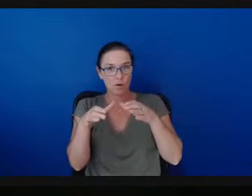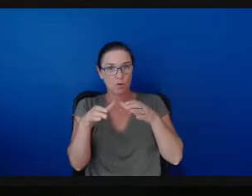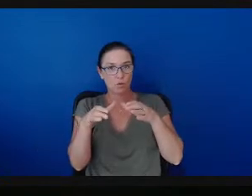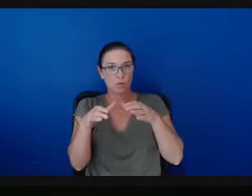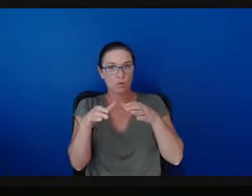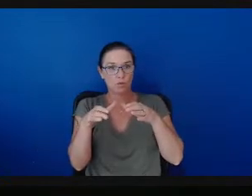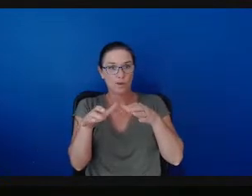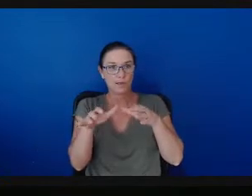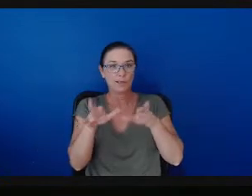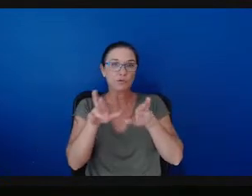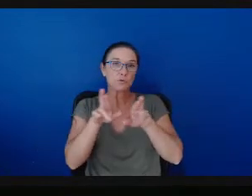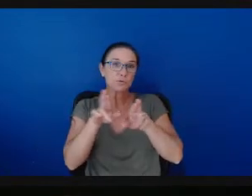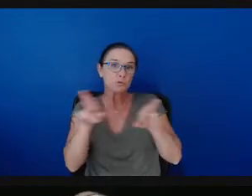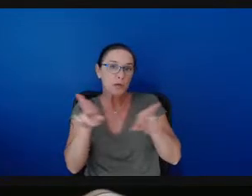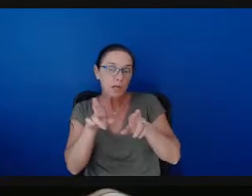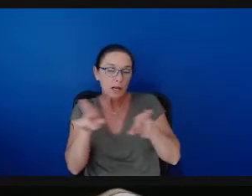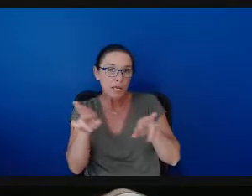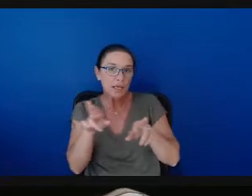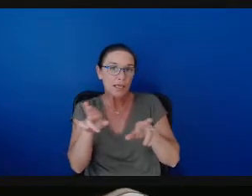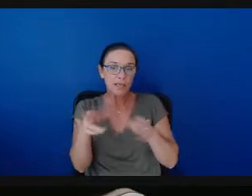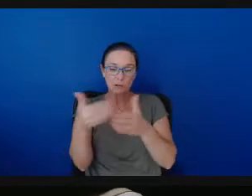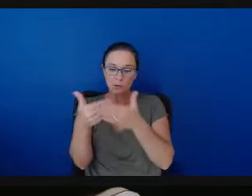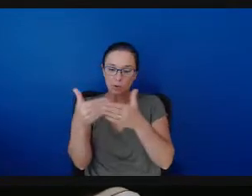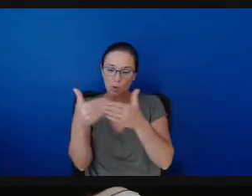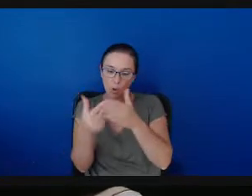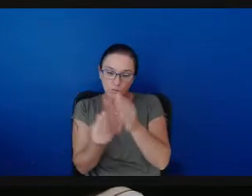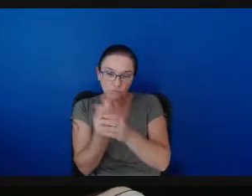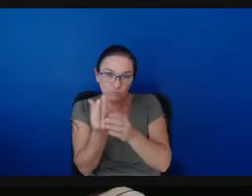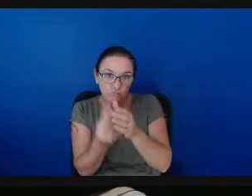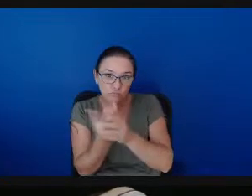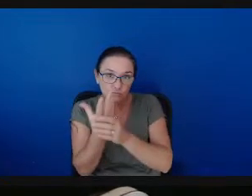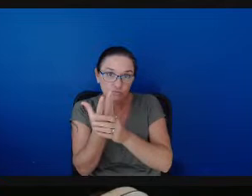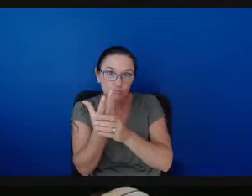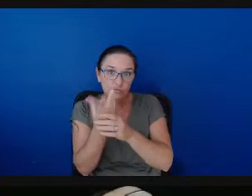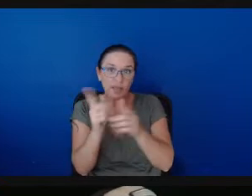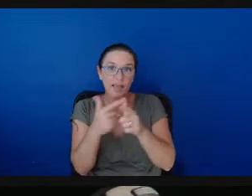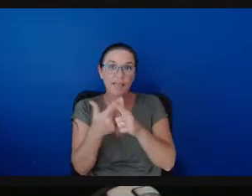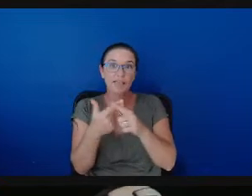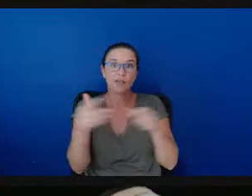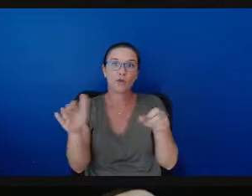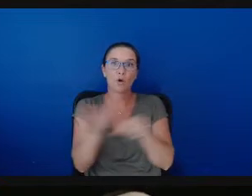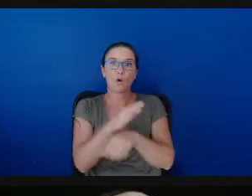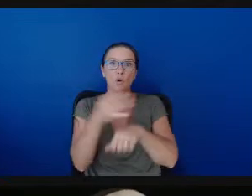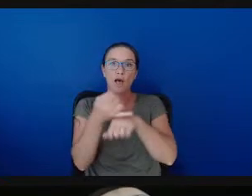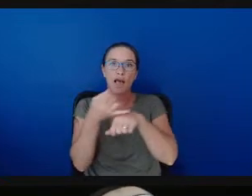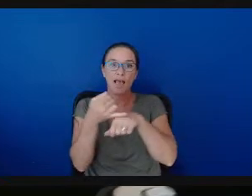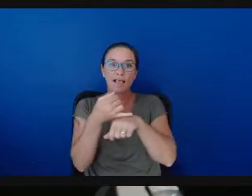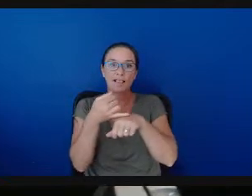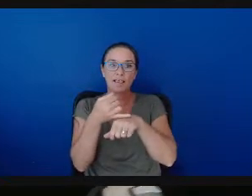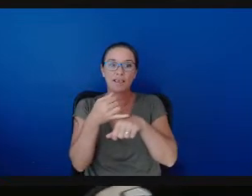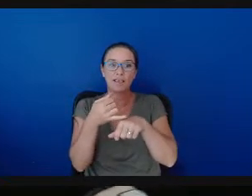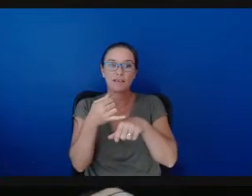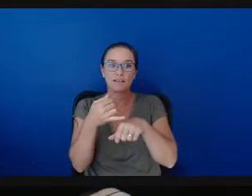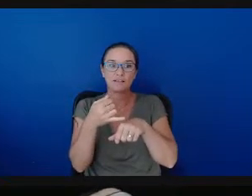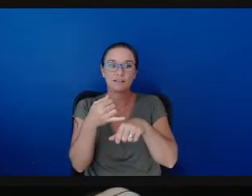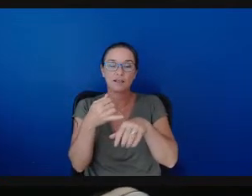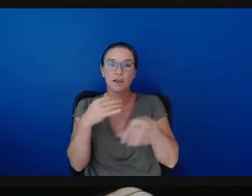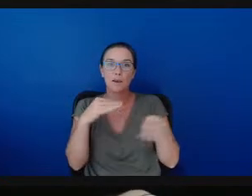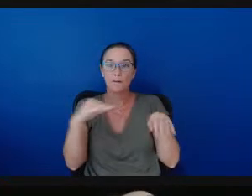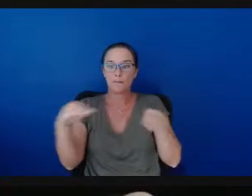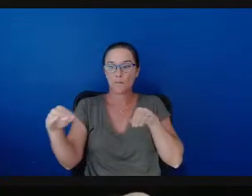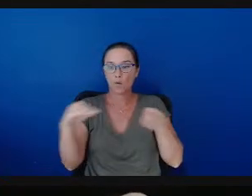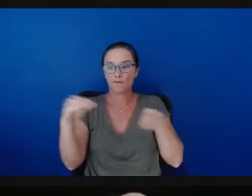to go, it's right on the edge of something happening, then the entire island rocking with those distant large